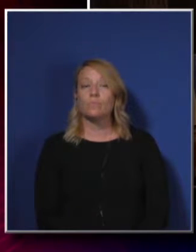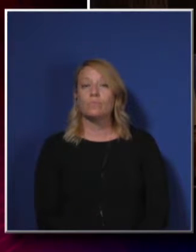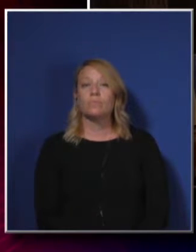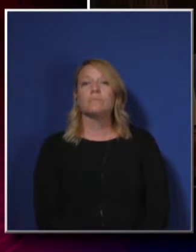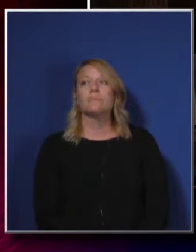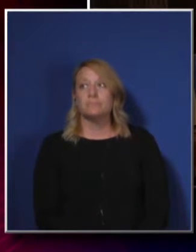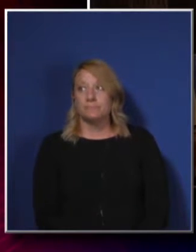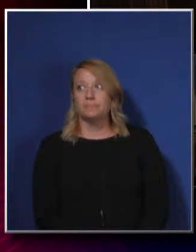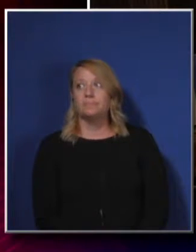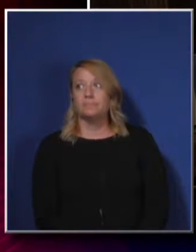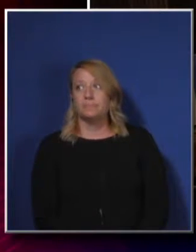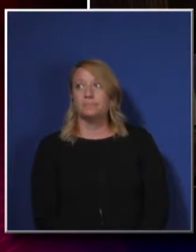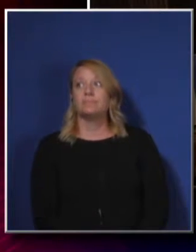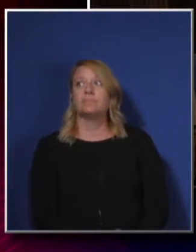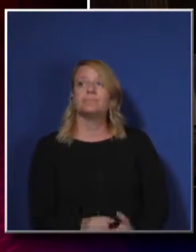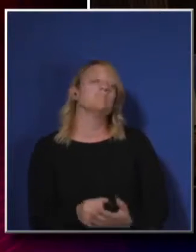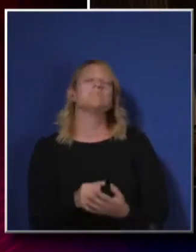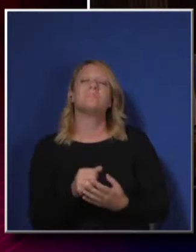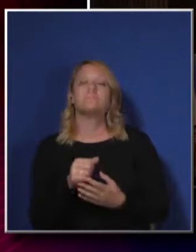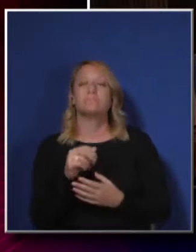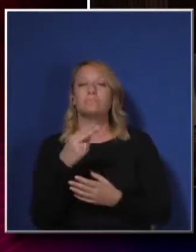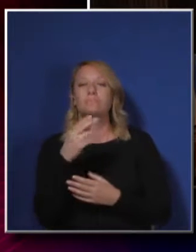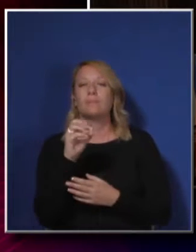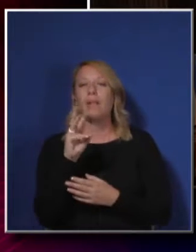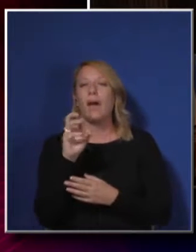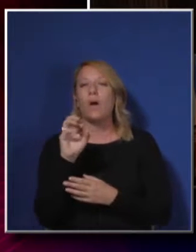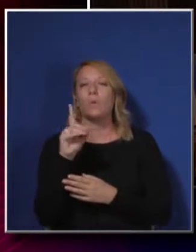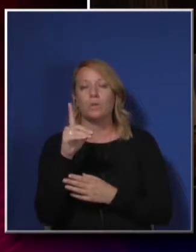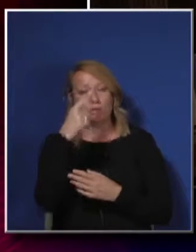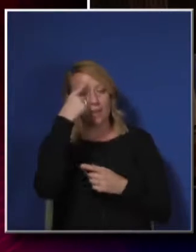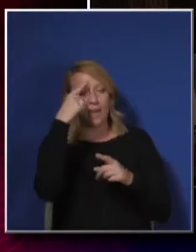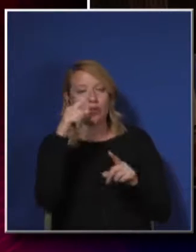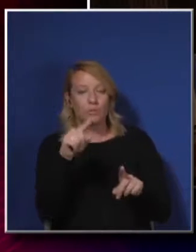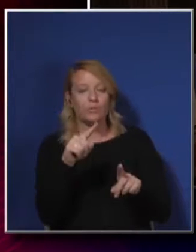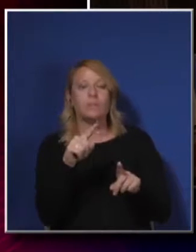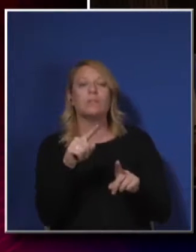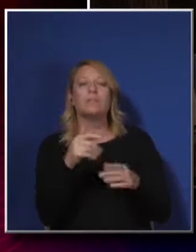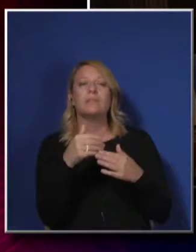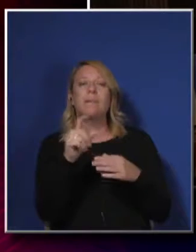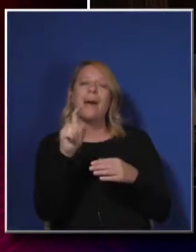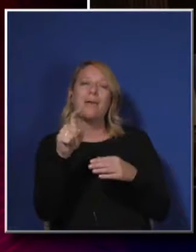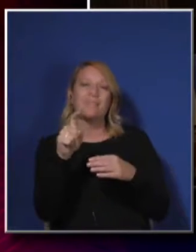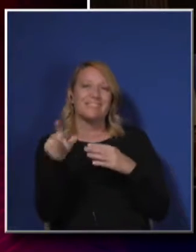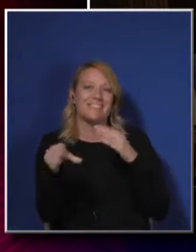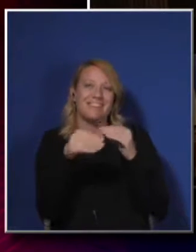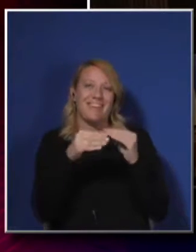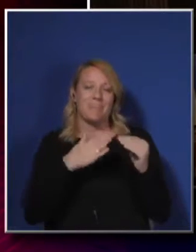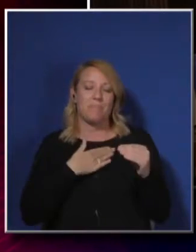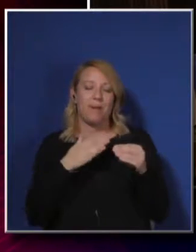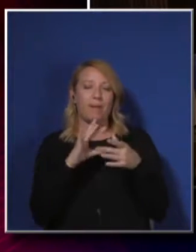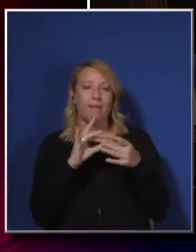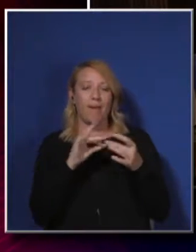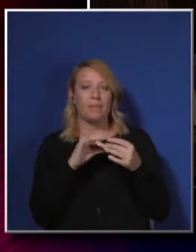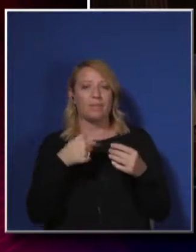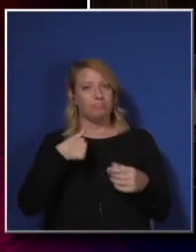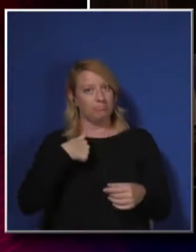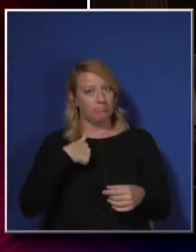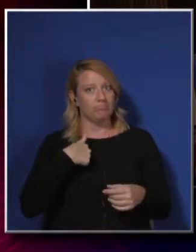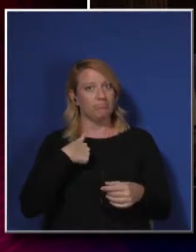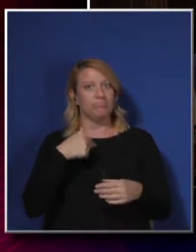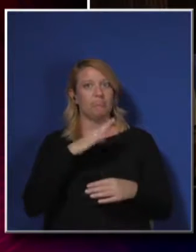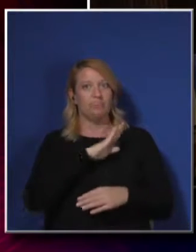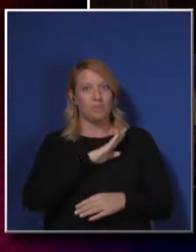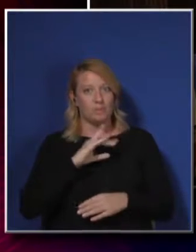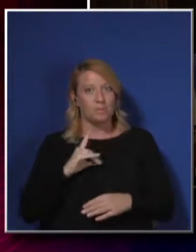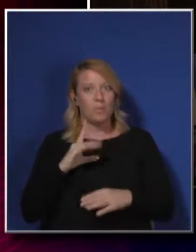Well, I agree, but before we do that, I got to make a comment. So, as the board president and taking